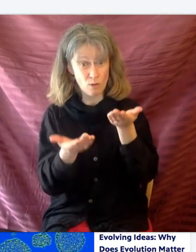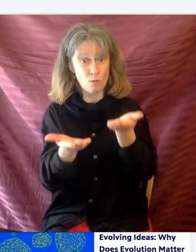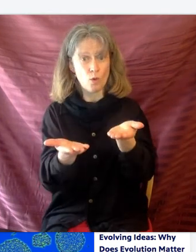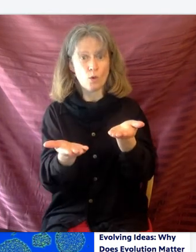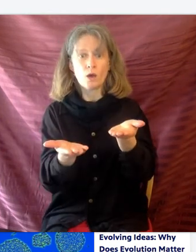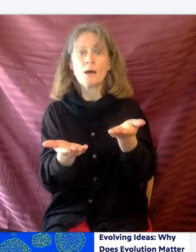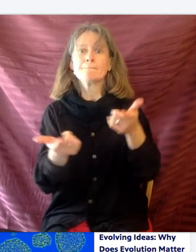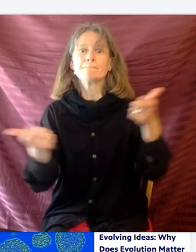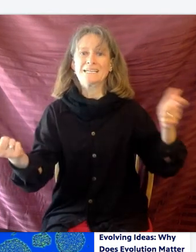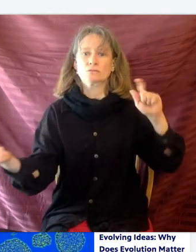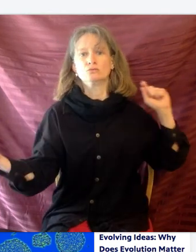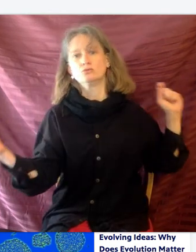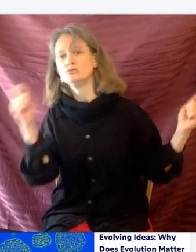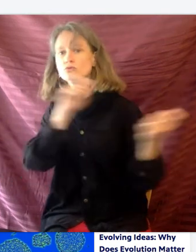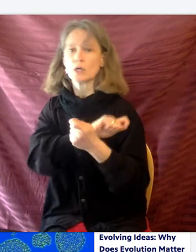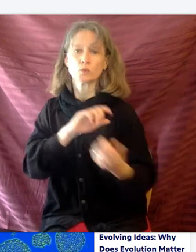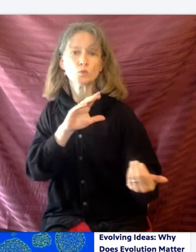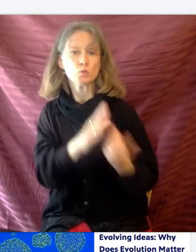revolutionary idea.